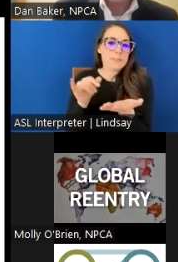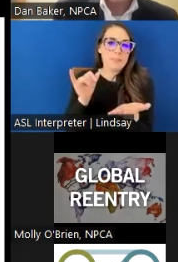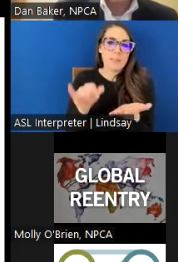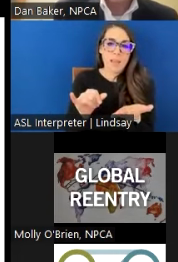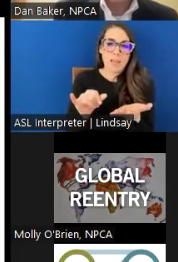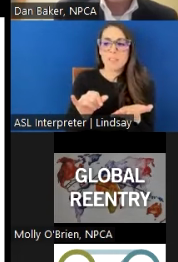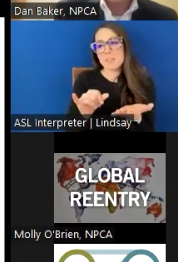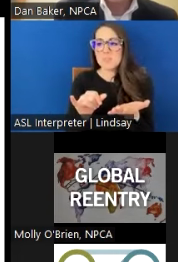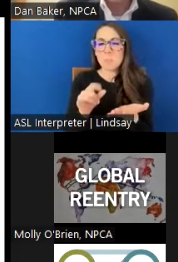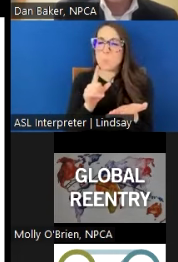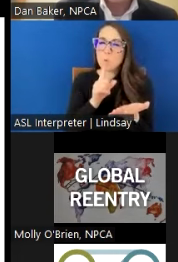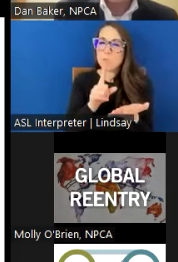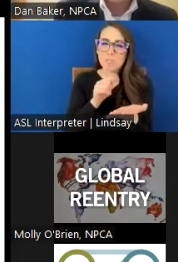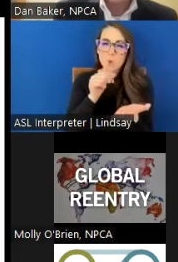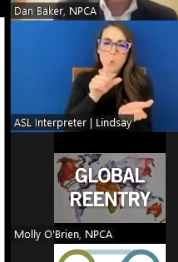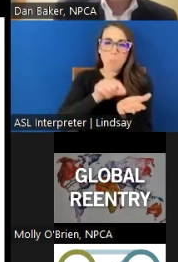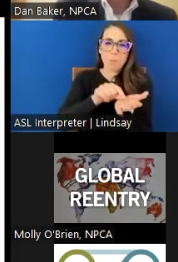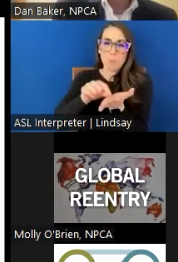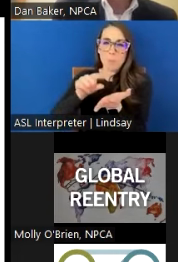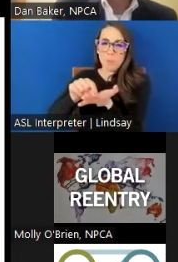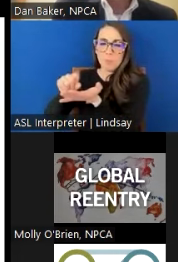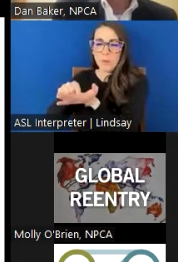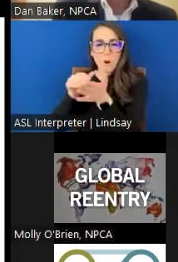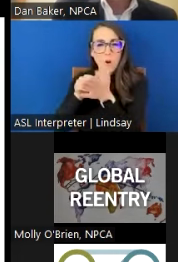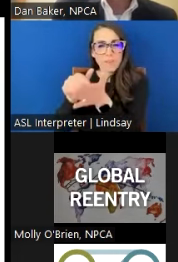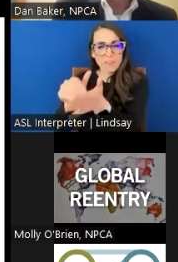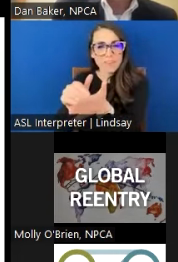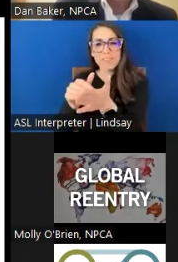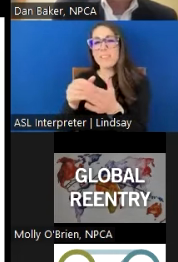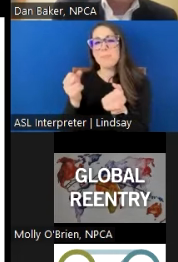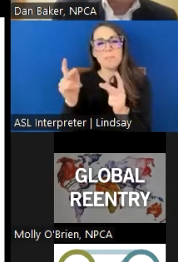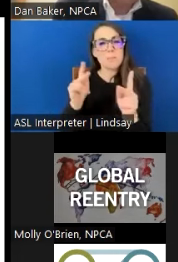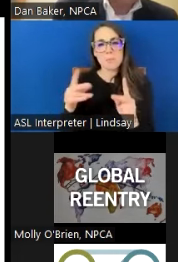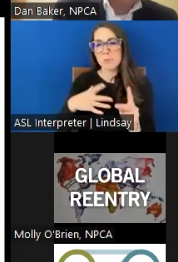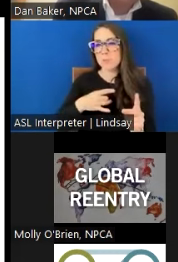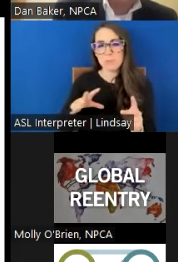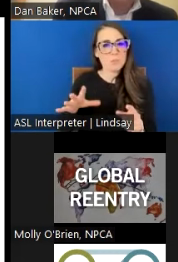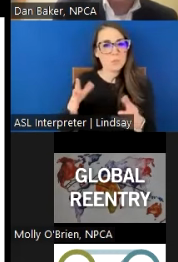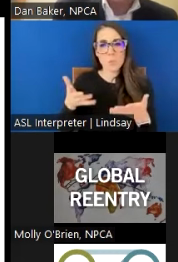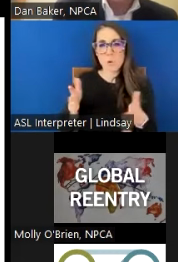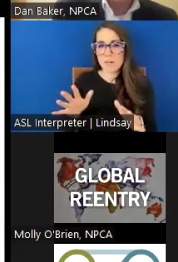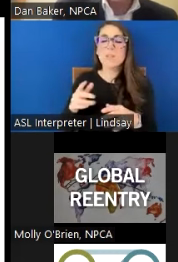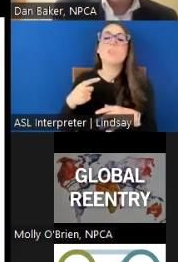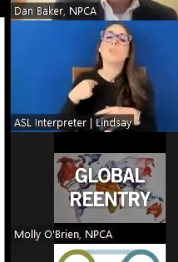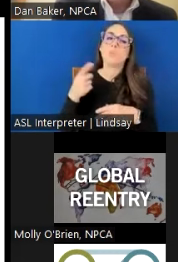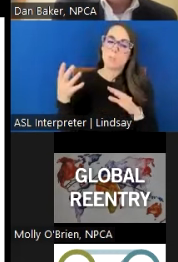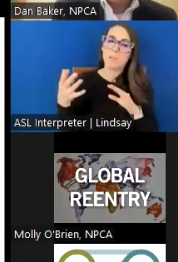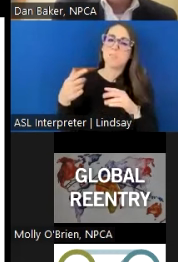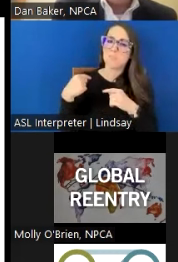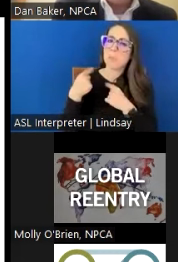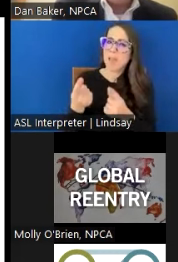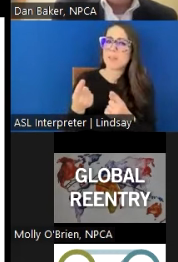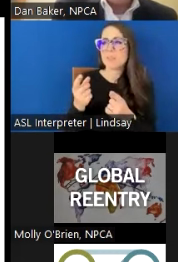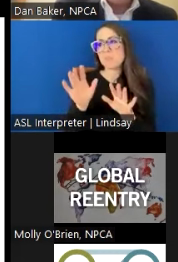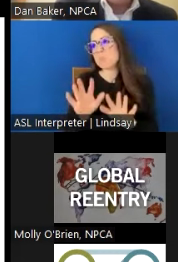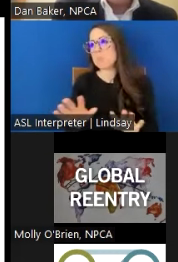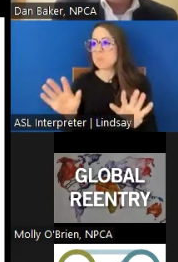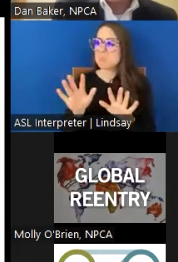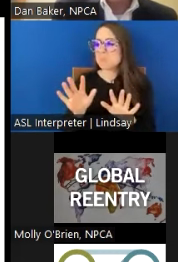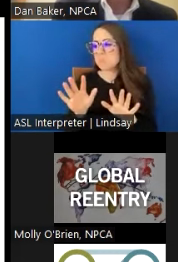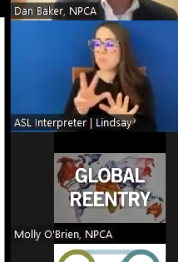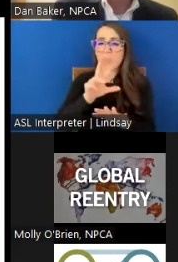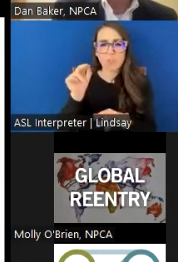are produced or appreciated by many. So the organization that MPCA has been partnering with for the last for